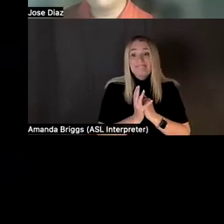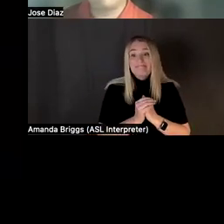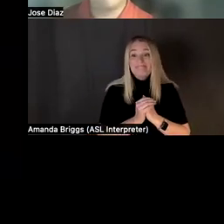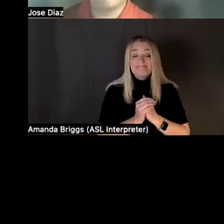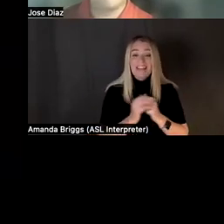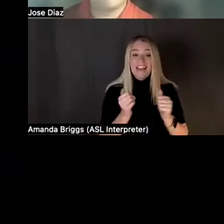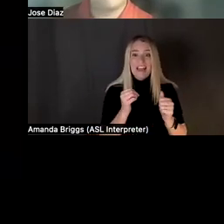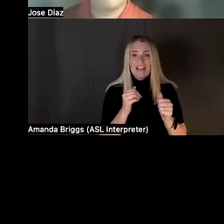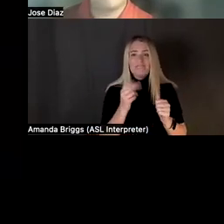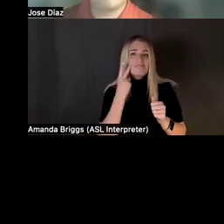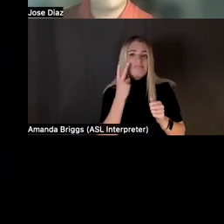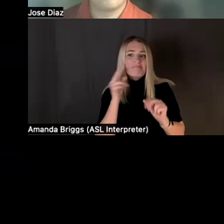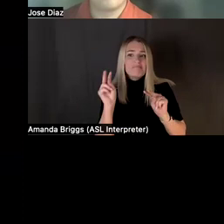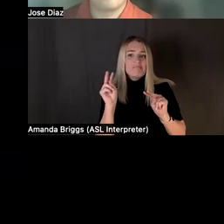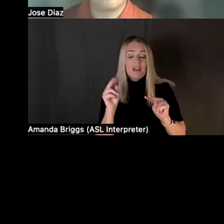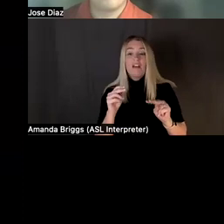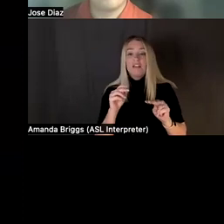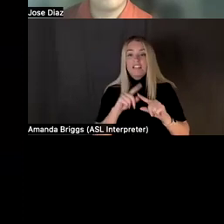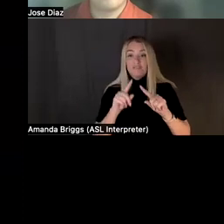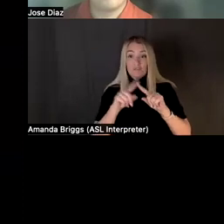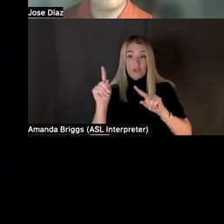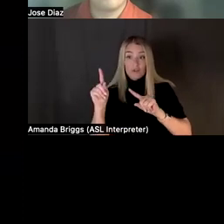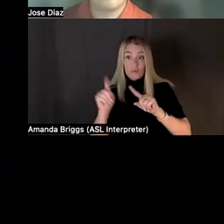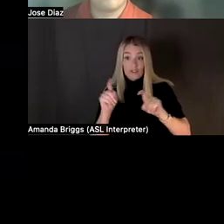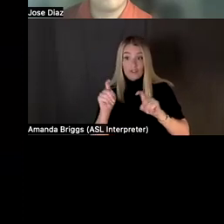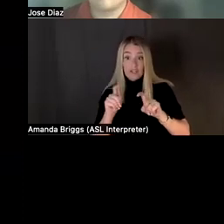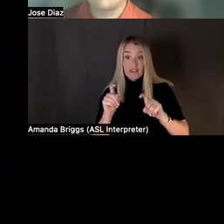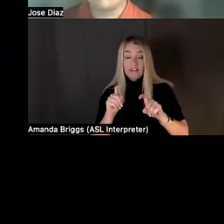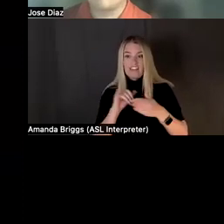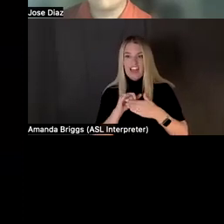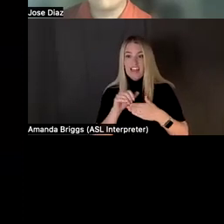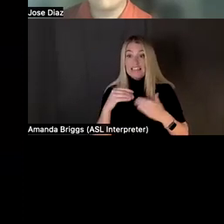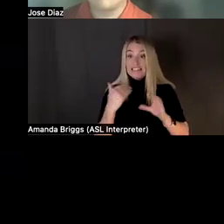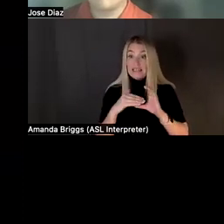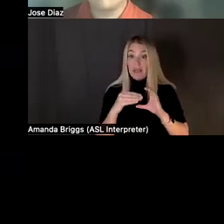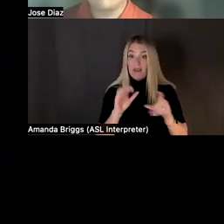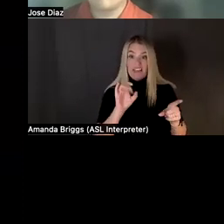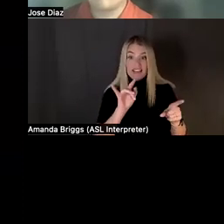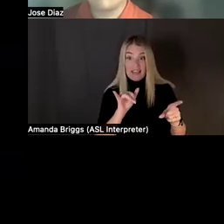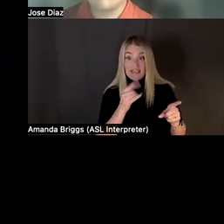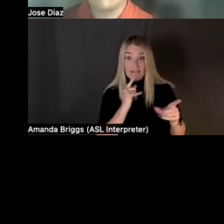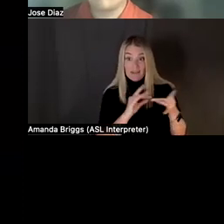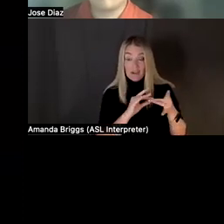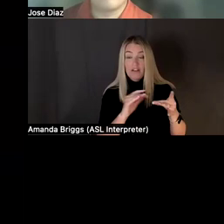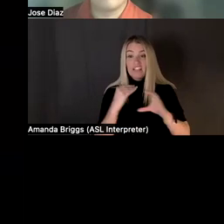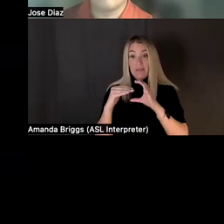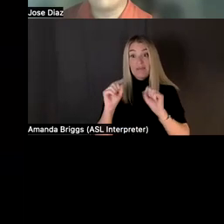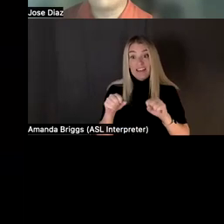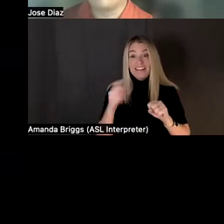follow up on the questions to the address that Kathy mentioned, and we'll see you soon.